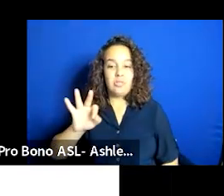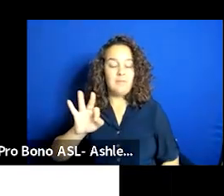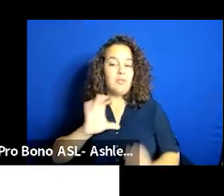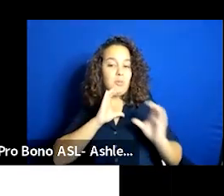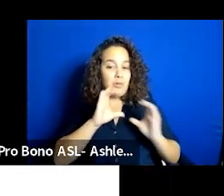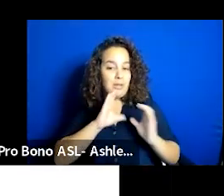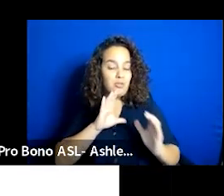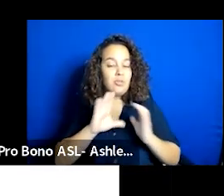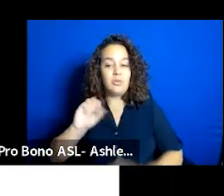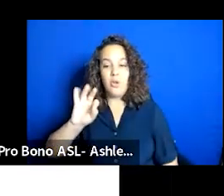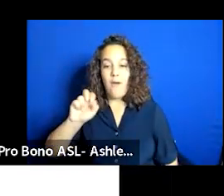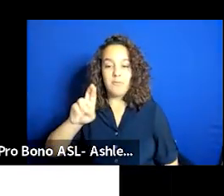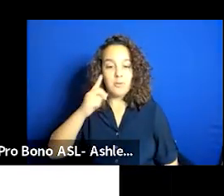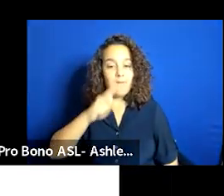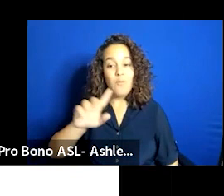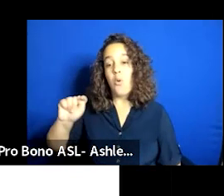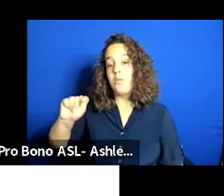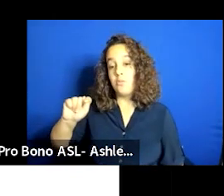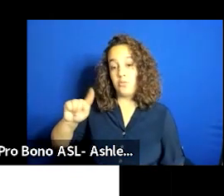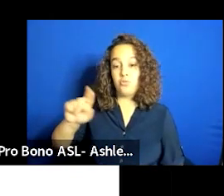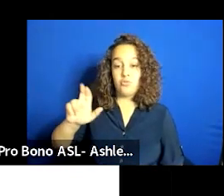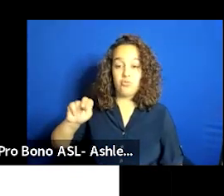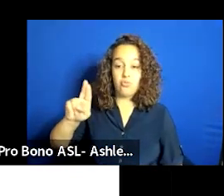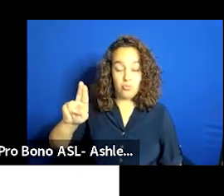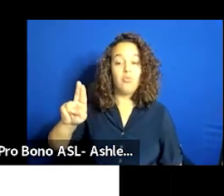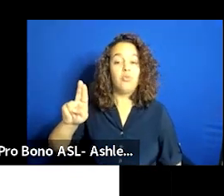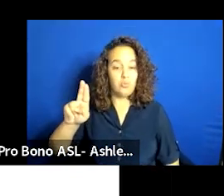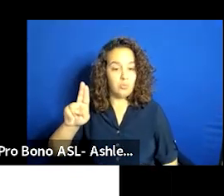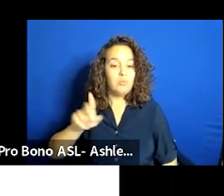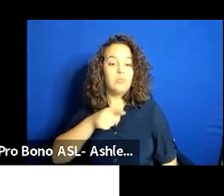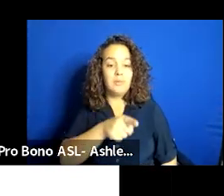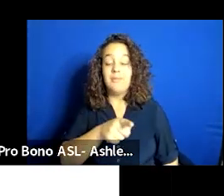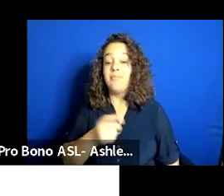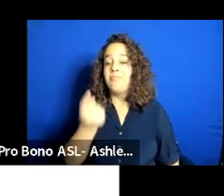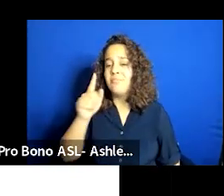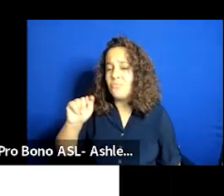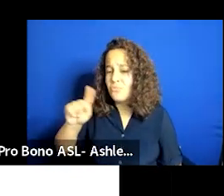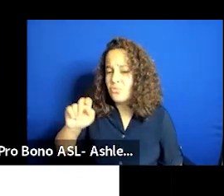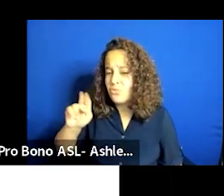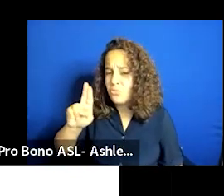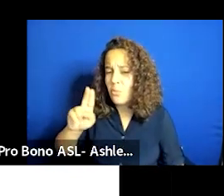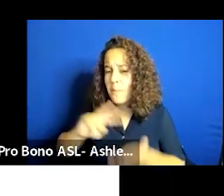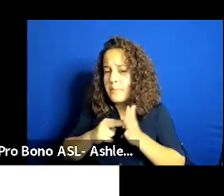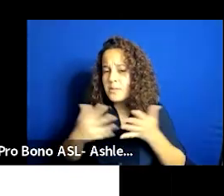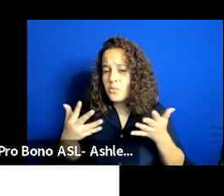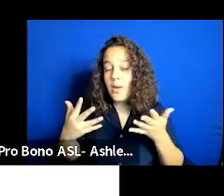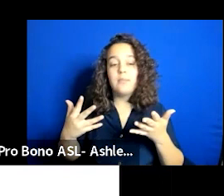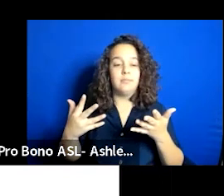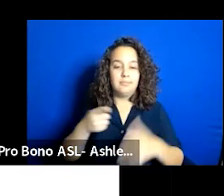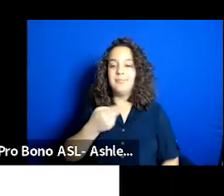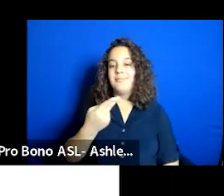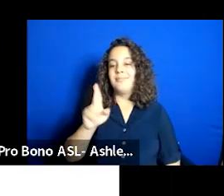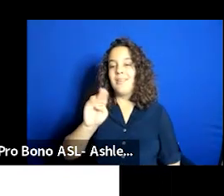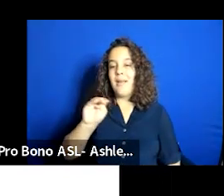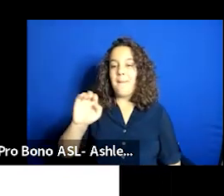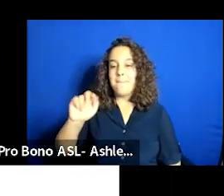Strategies. Zunu is a Mayan word for hummingbird, which is the messenger between